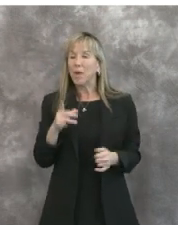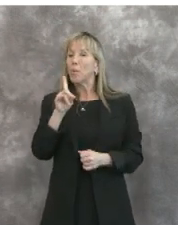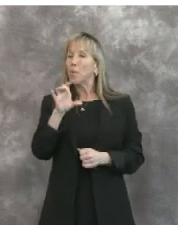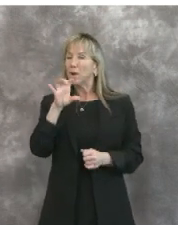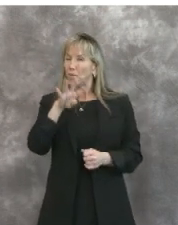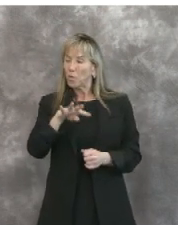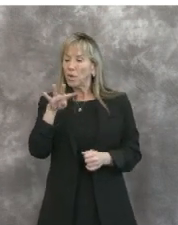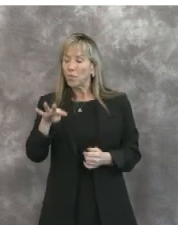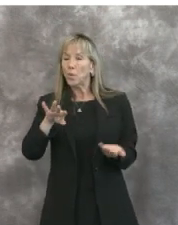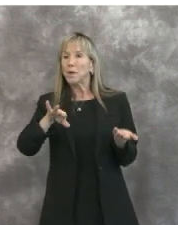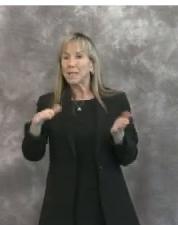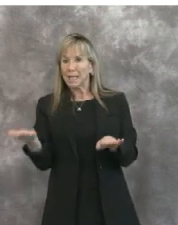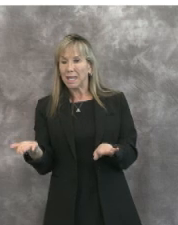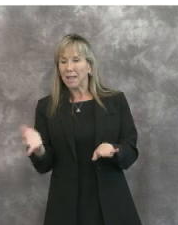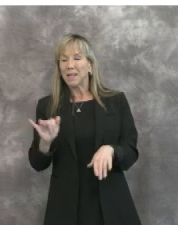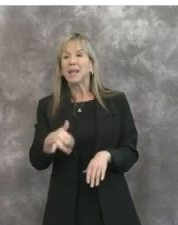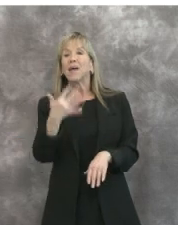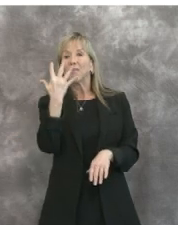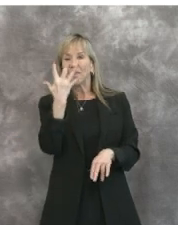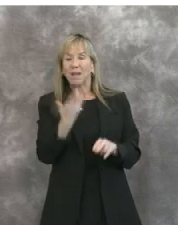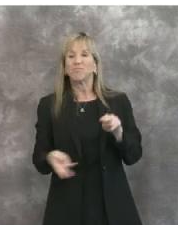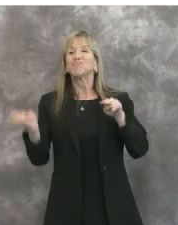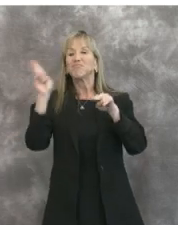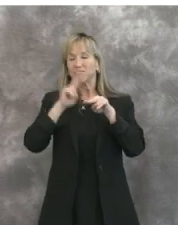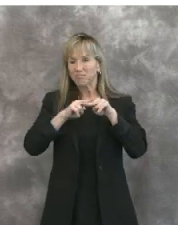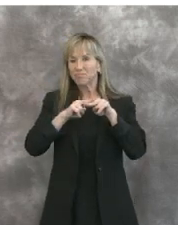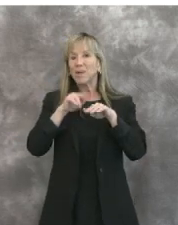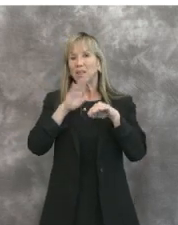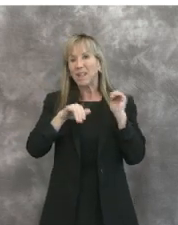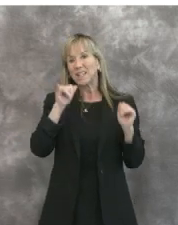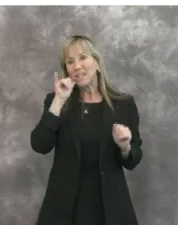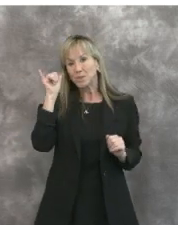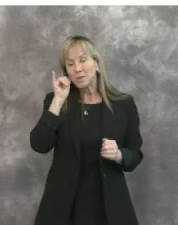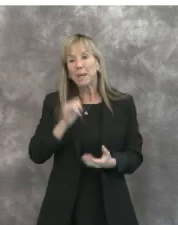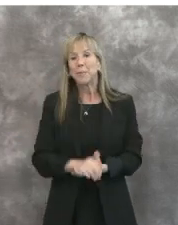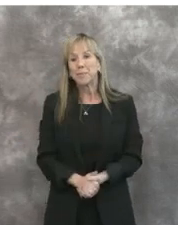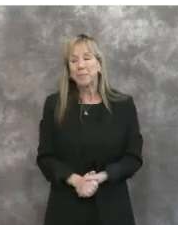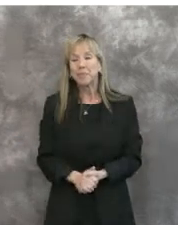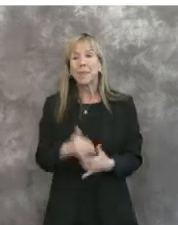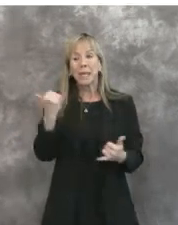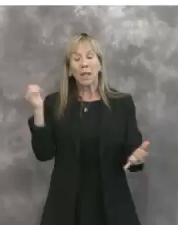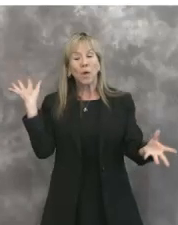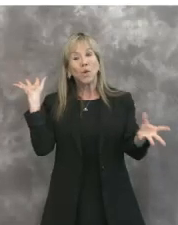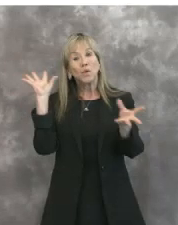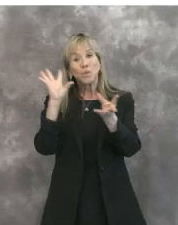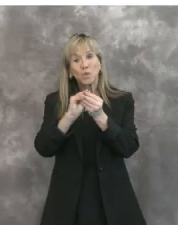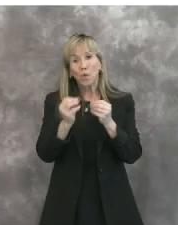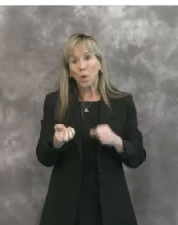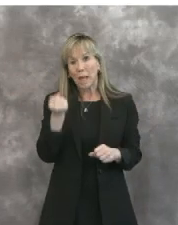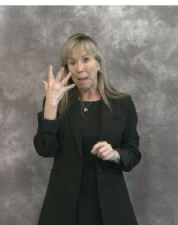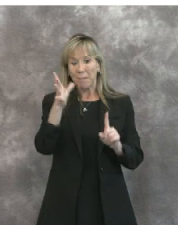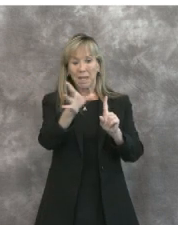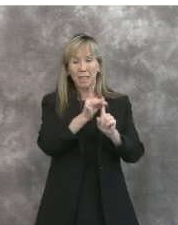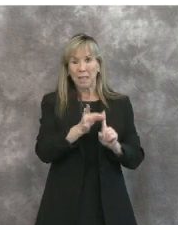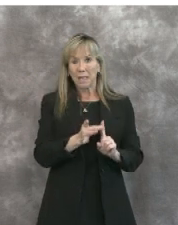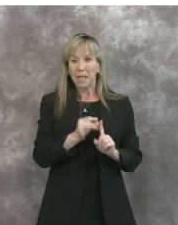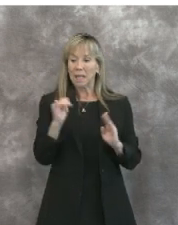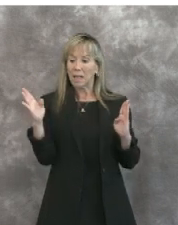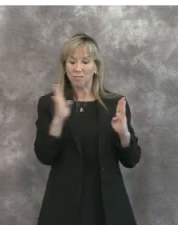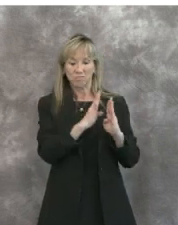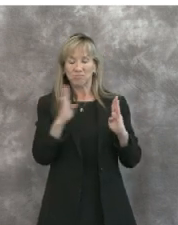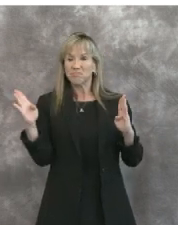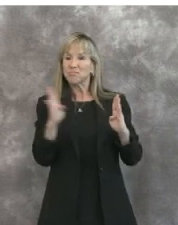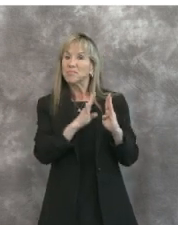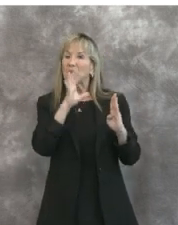144 deaths, which is 5 more than reported yesterday. Of the total number of cases, the age